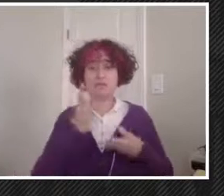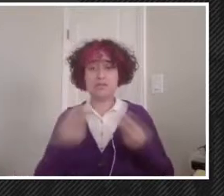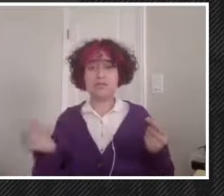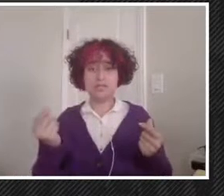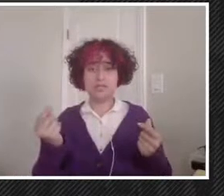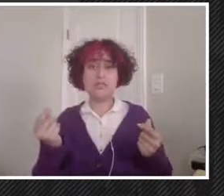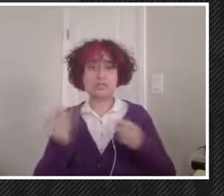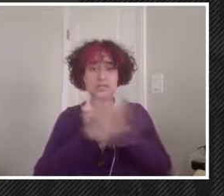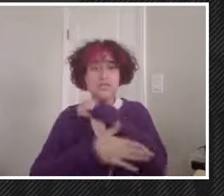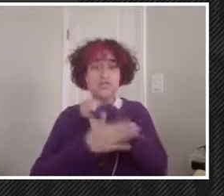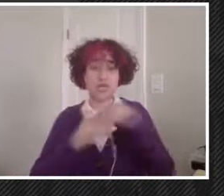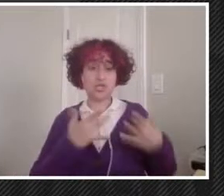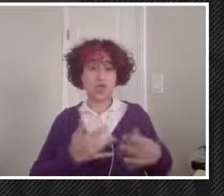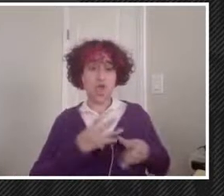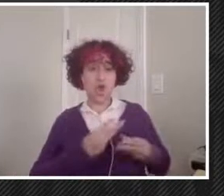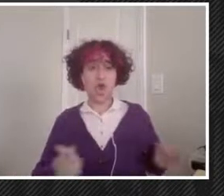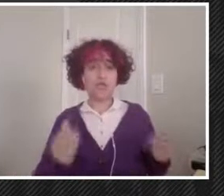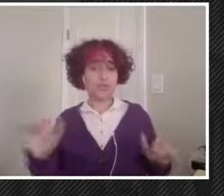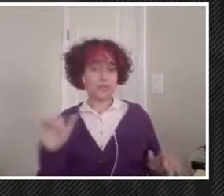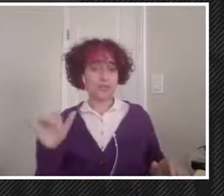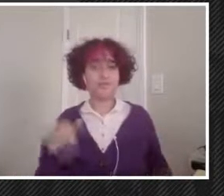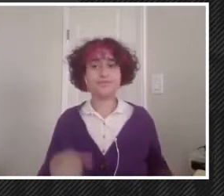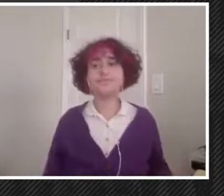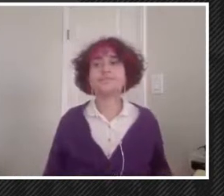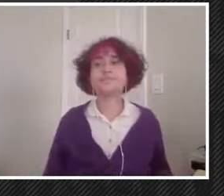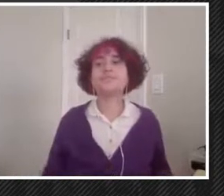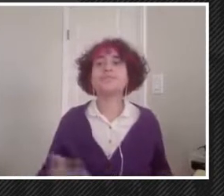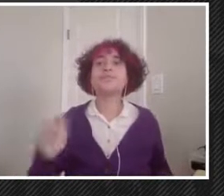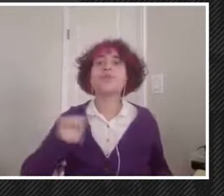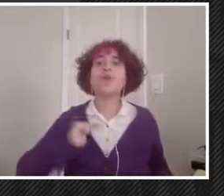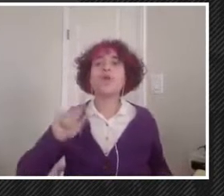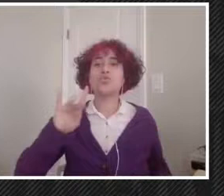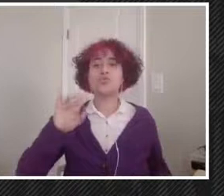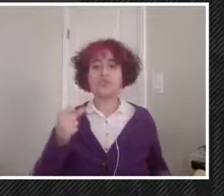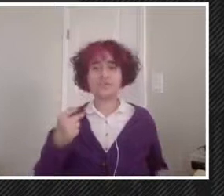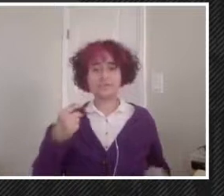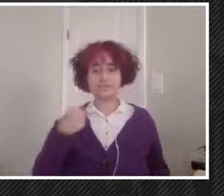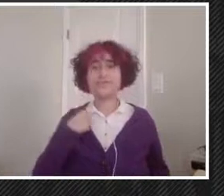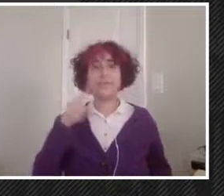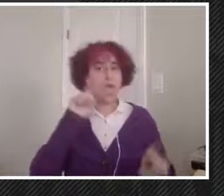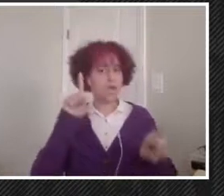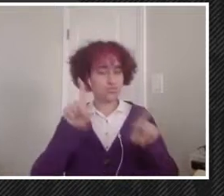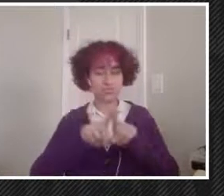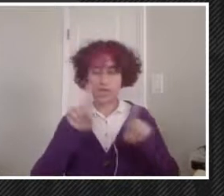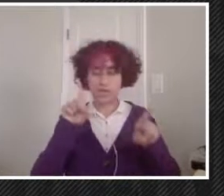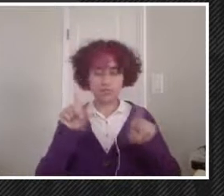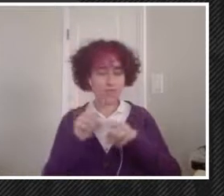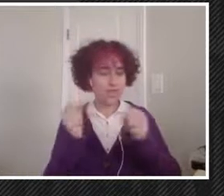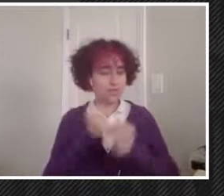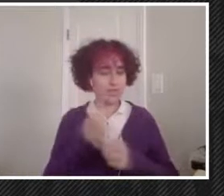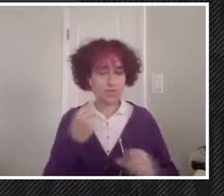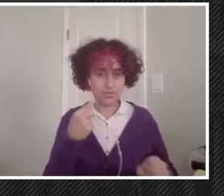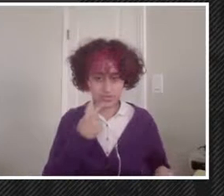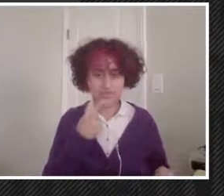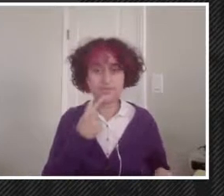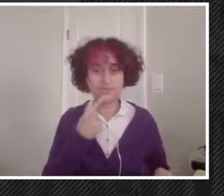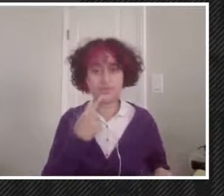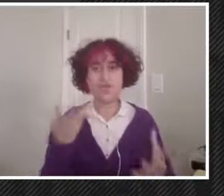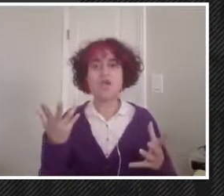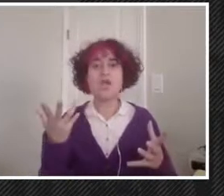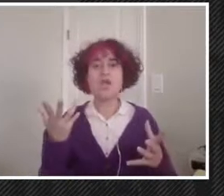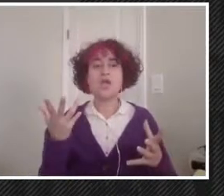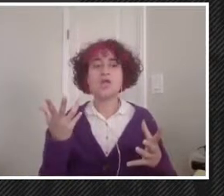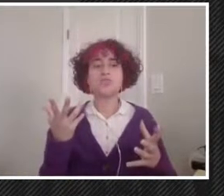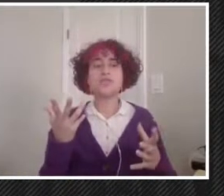And I think everything that you just said, Gary, I completely agree with. And I think such as going off of what you just said, COVID-19